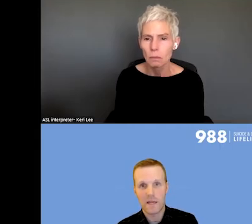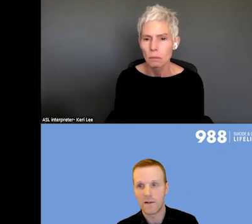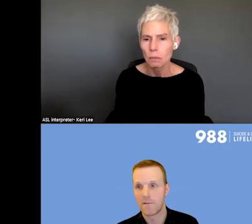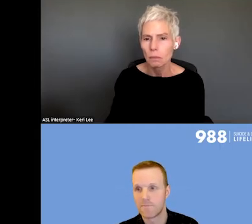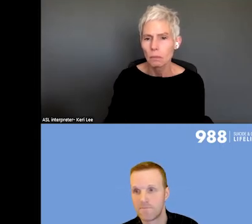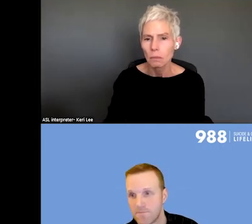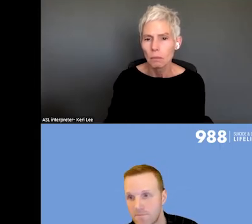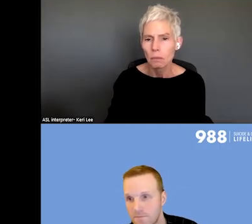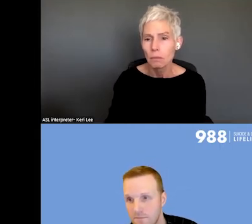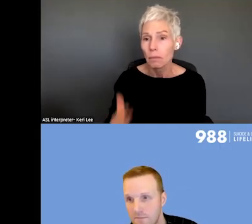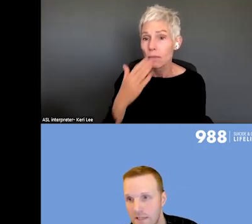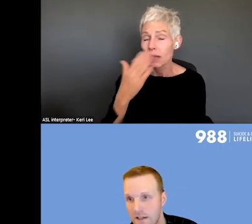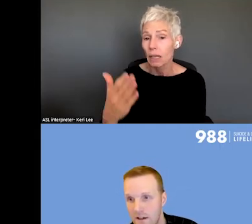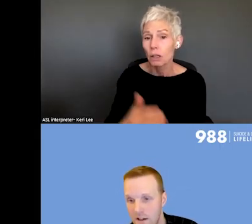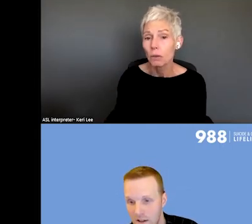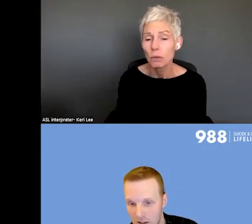Thank you,